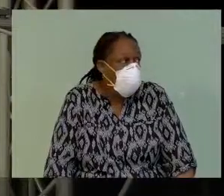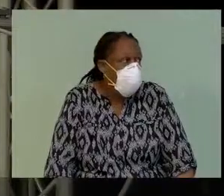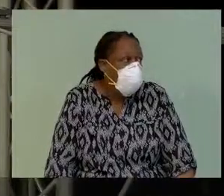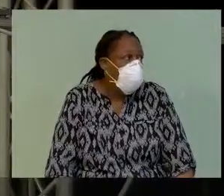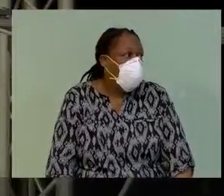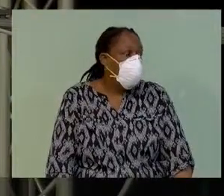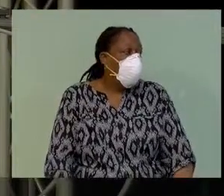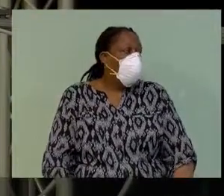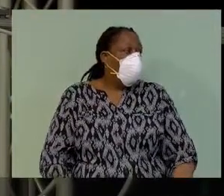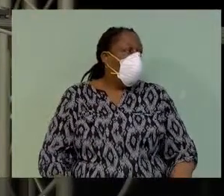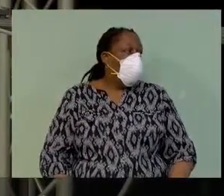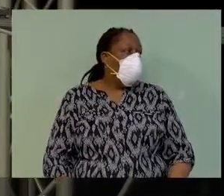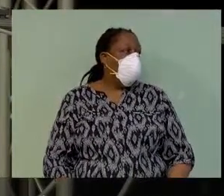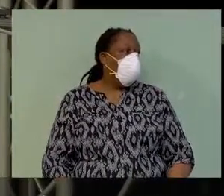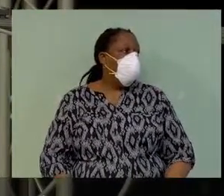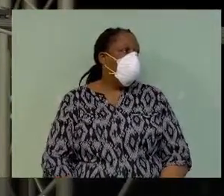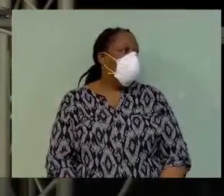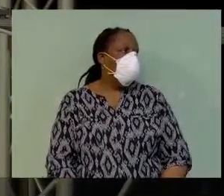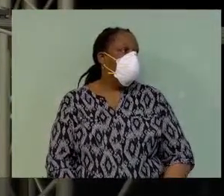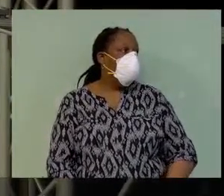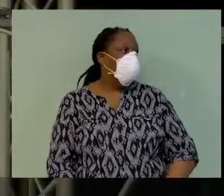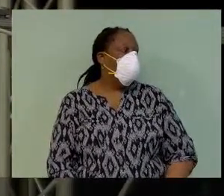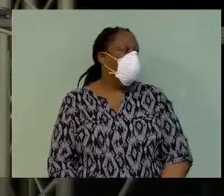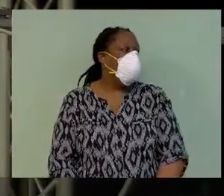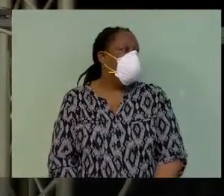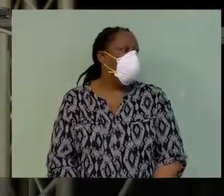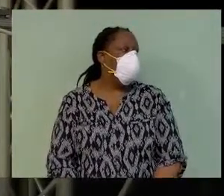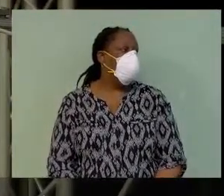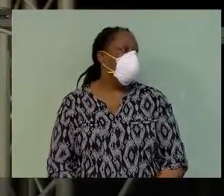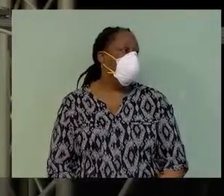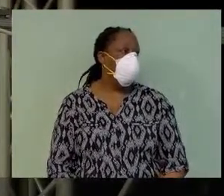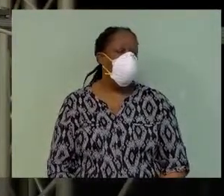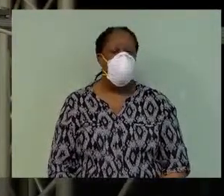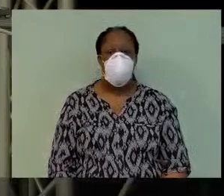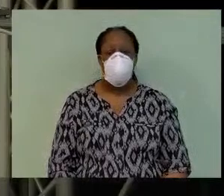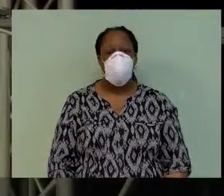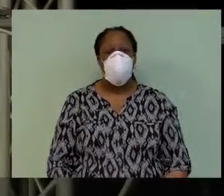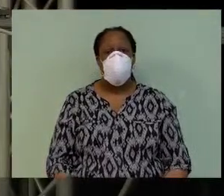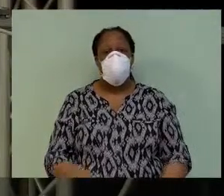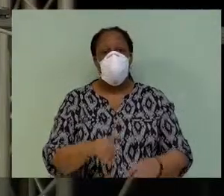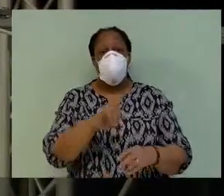frequent questions on the opening of bars.